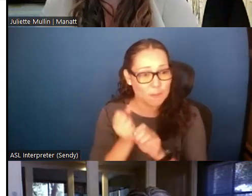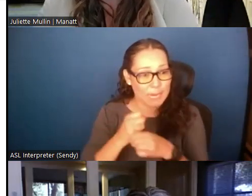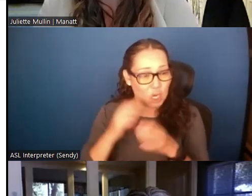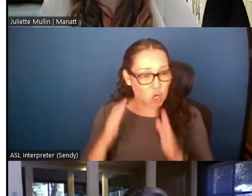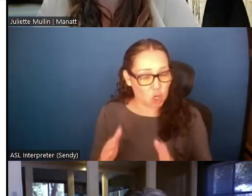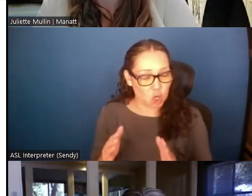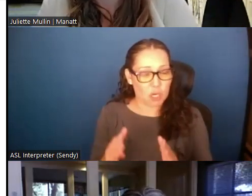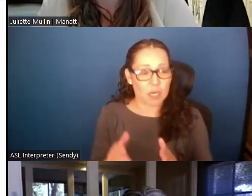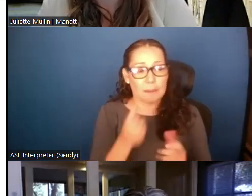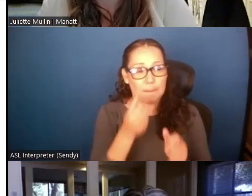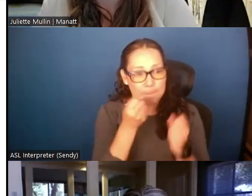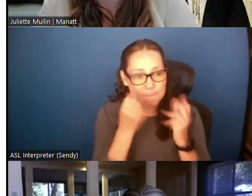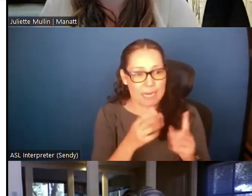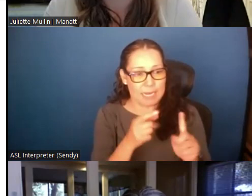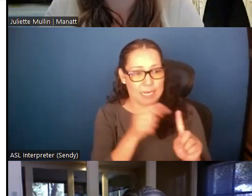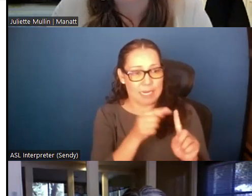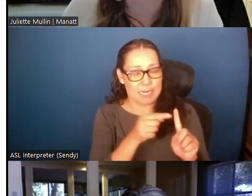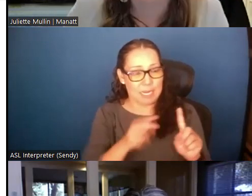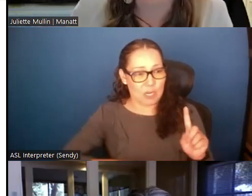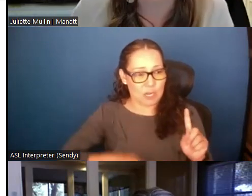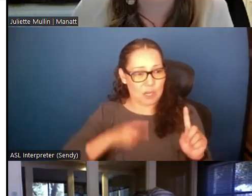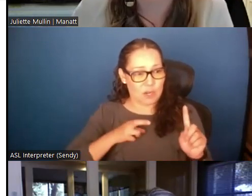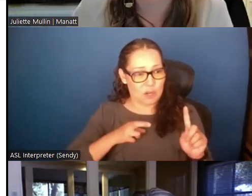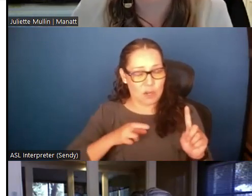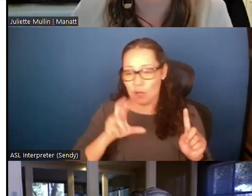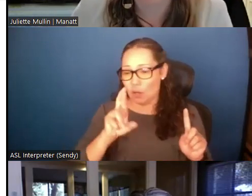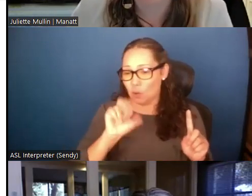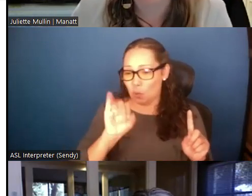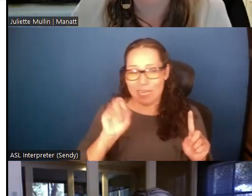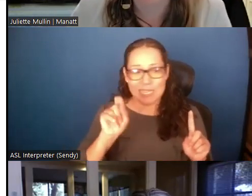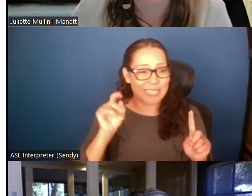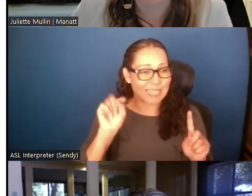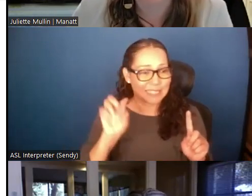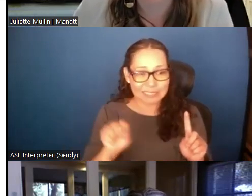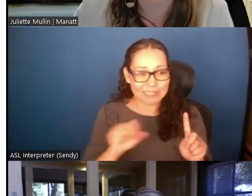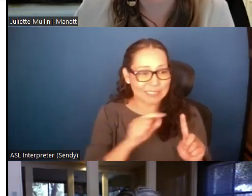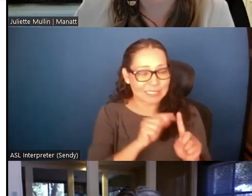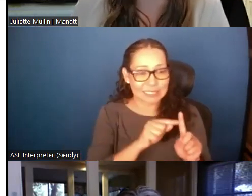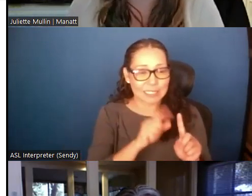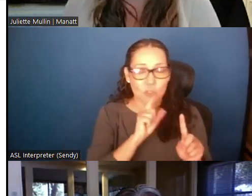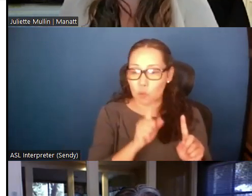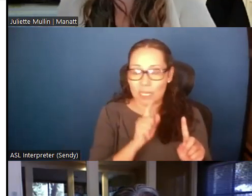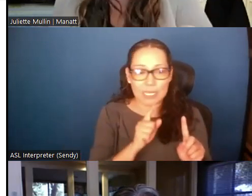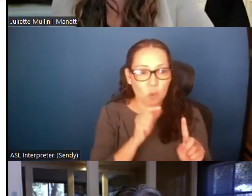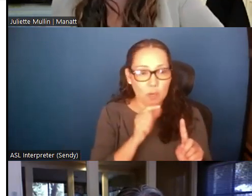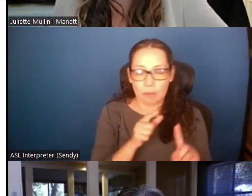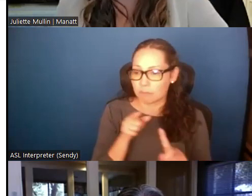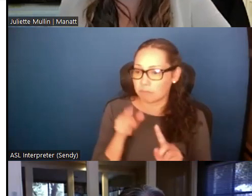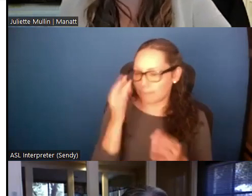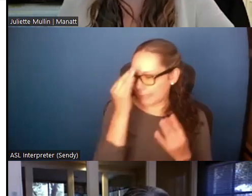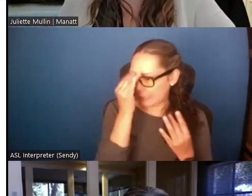probably who have decision makers who aren't making their own decisions, don't have a designated decision maker. They haven't done